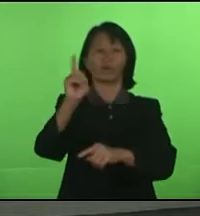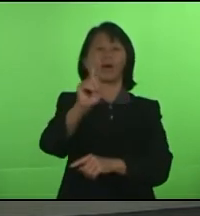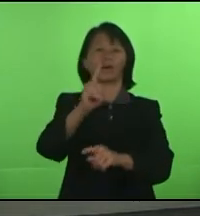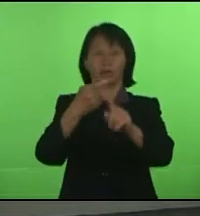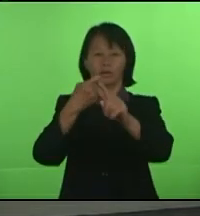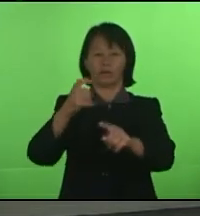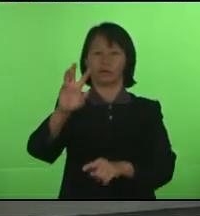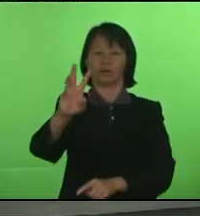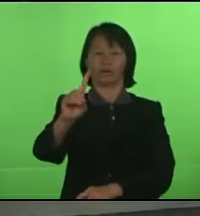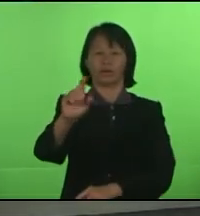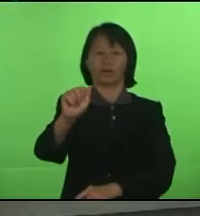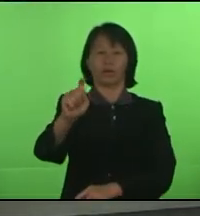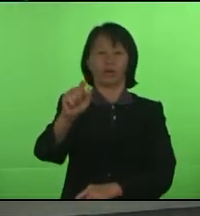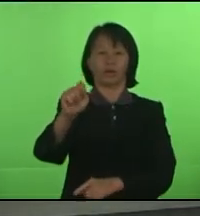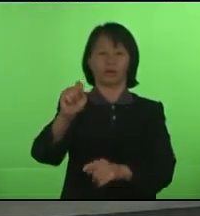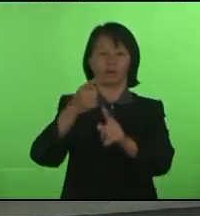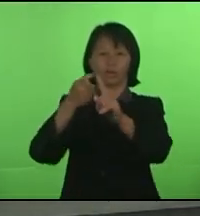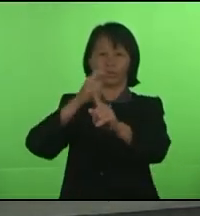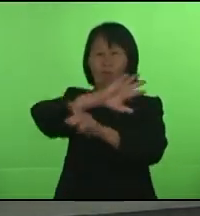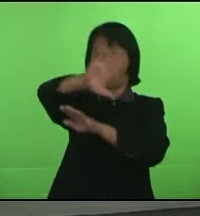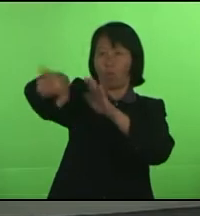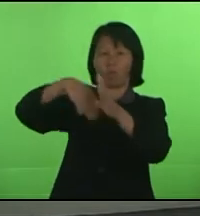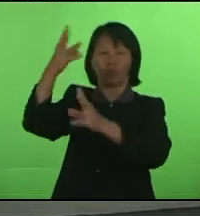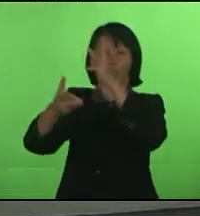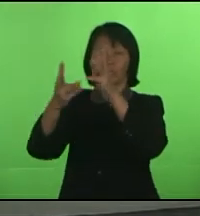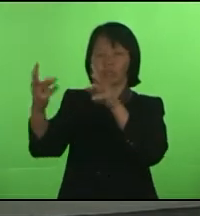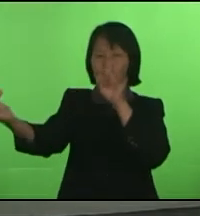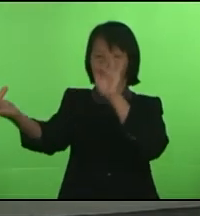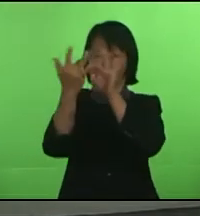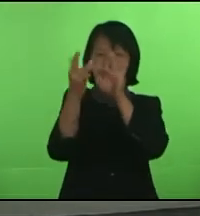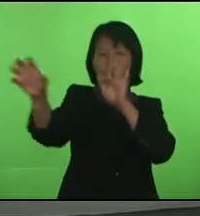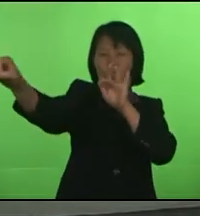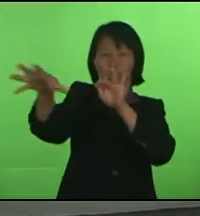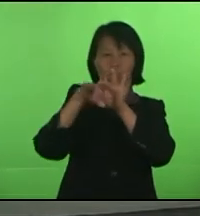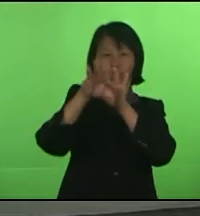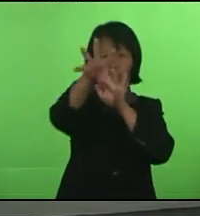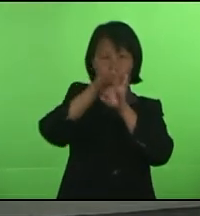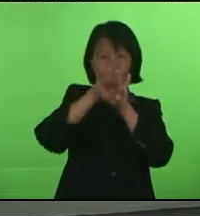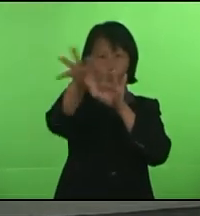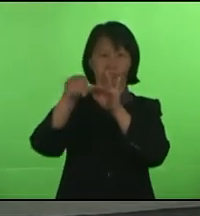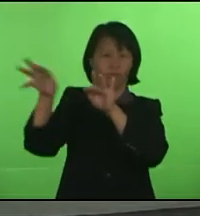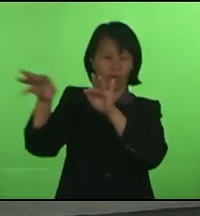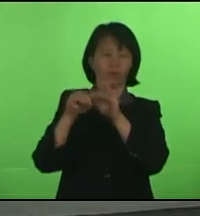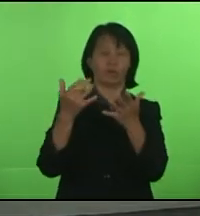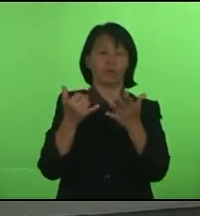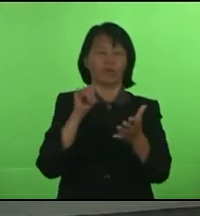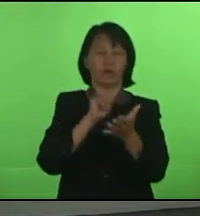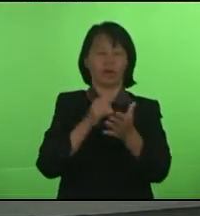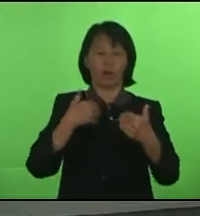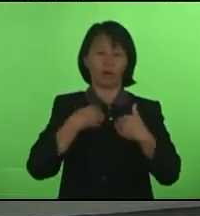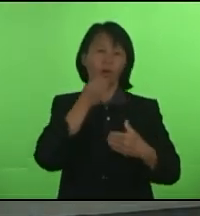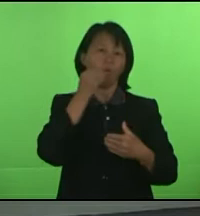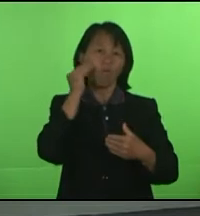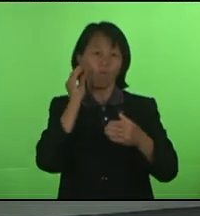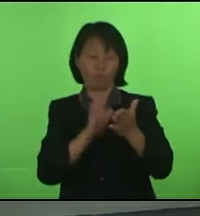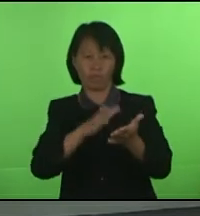From databases all over the world. And what does the website refer to? It's the first page is called the